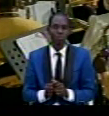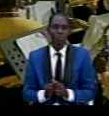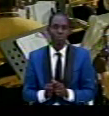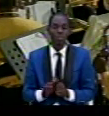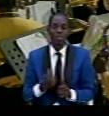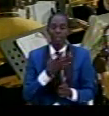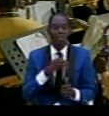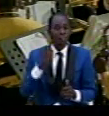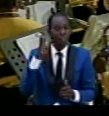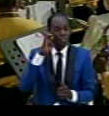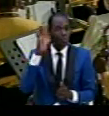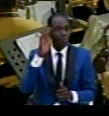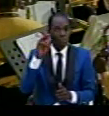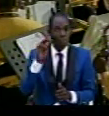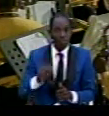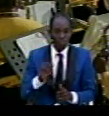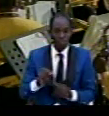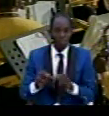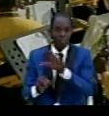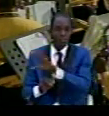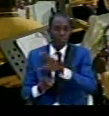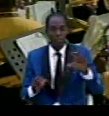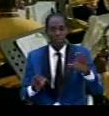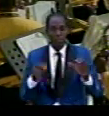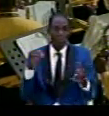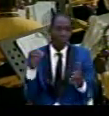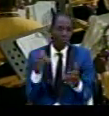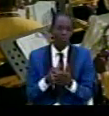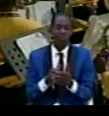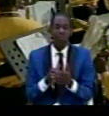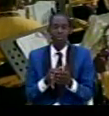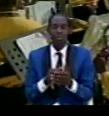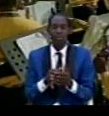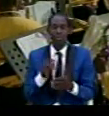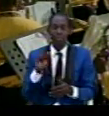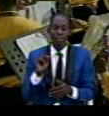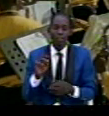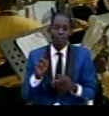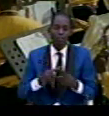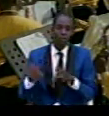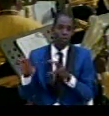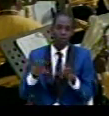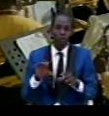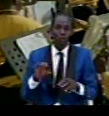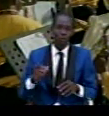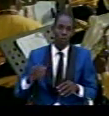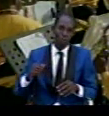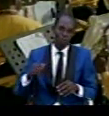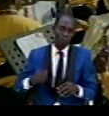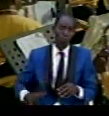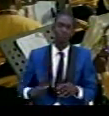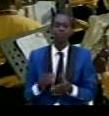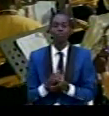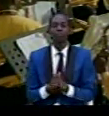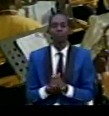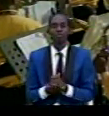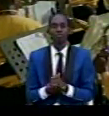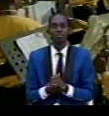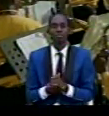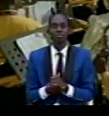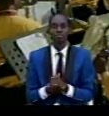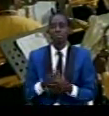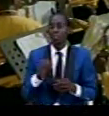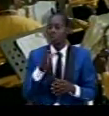require 300,000 naira to do operation, to do surgery. The mother said she didn't have